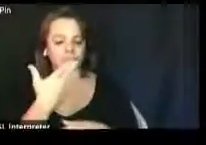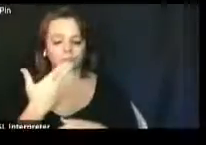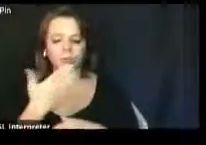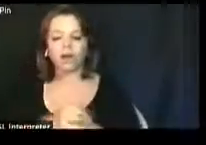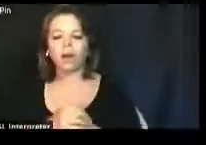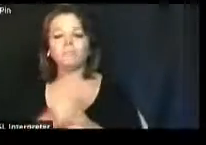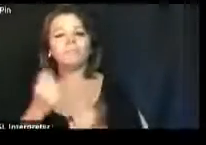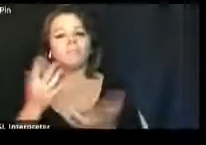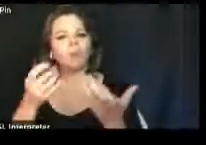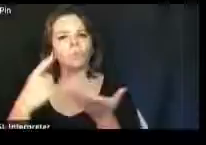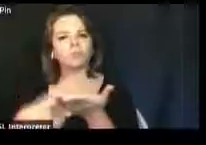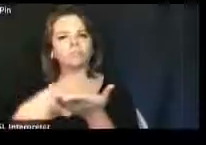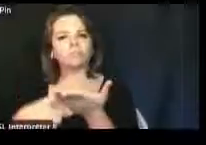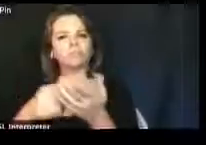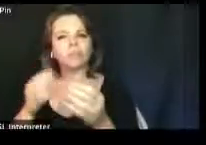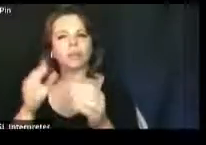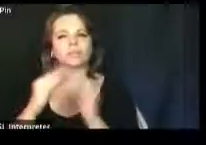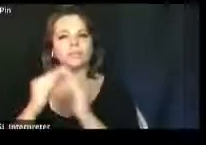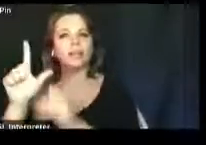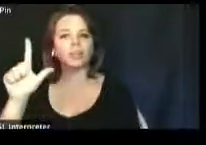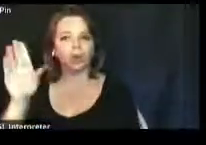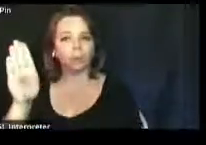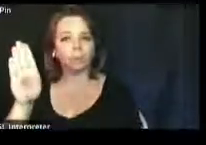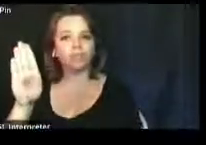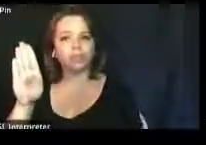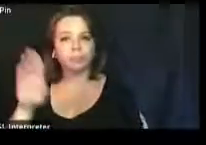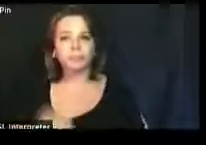would like to address the City of Long Beach.